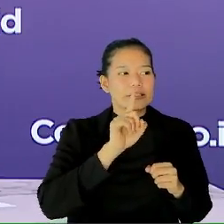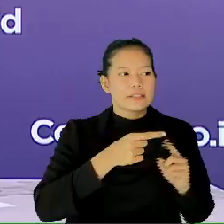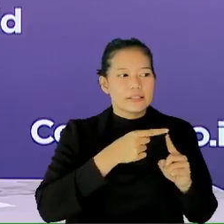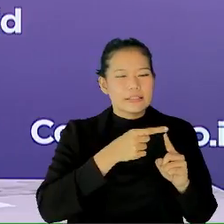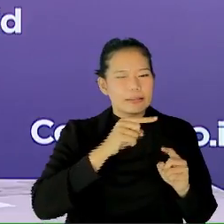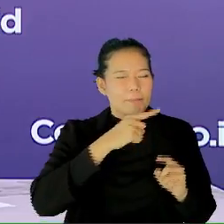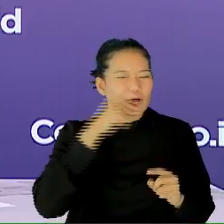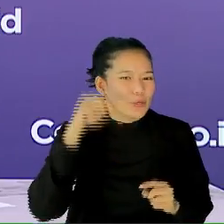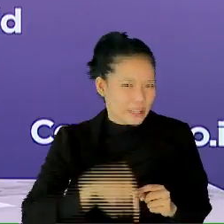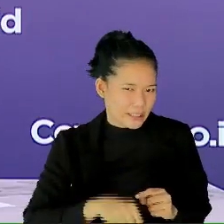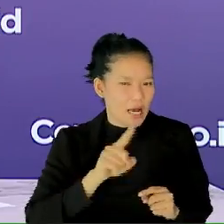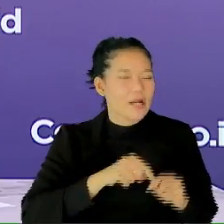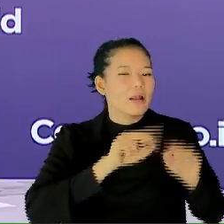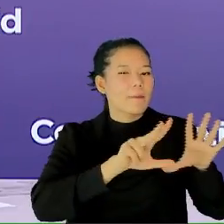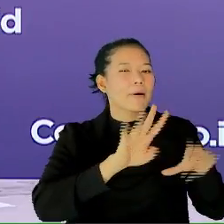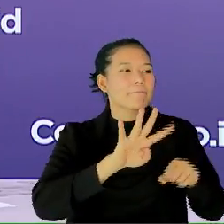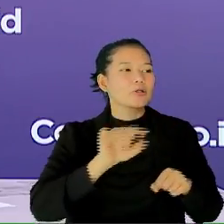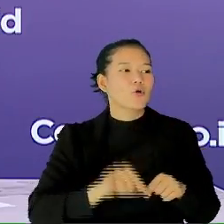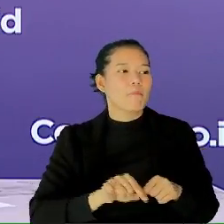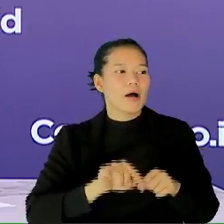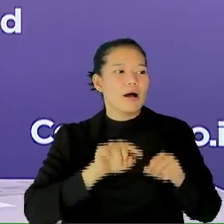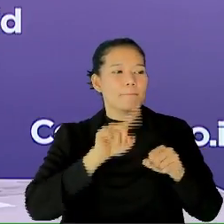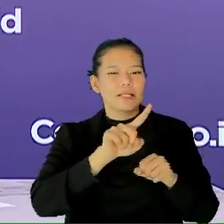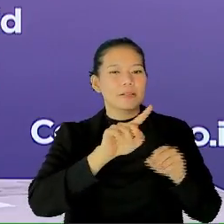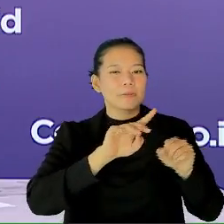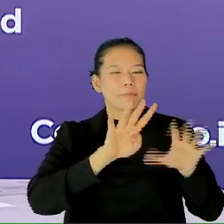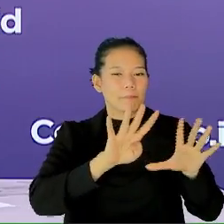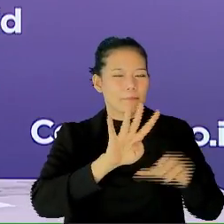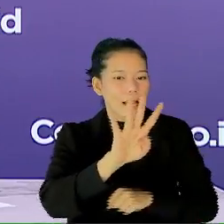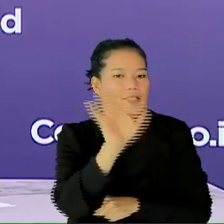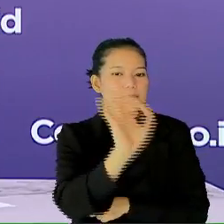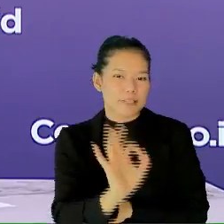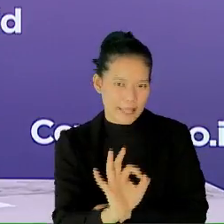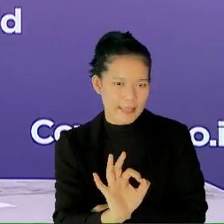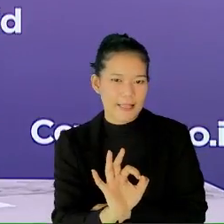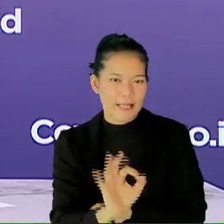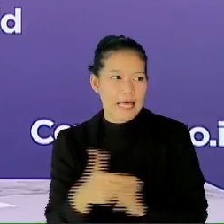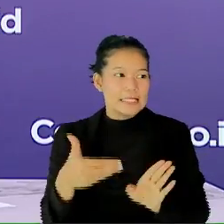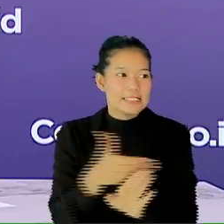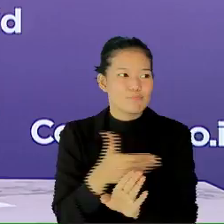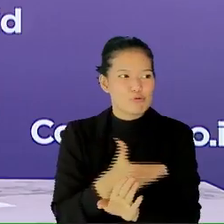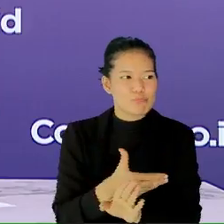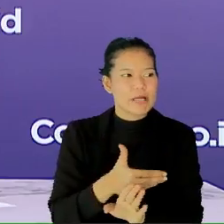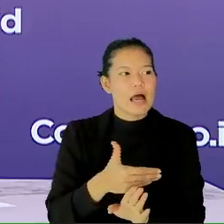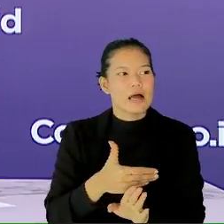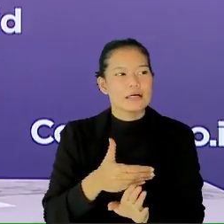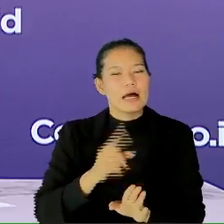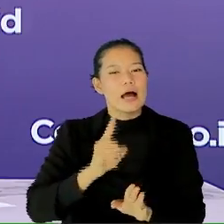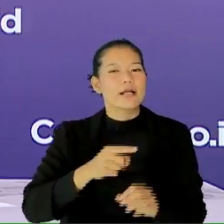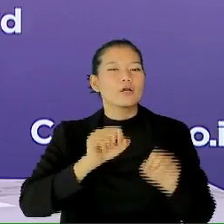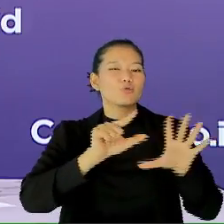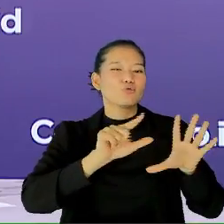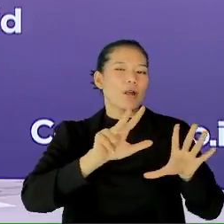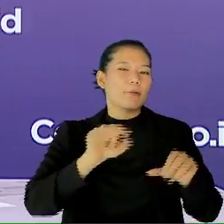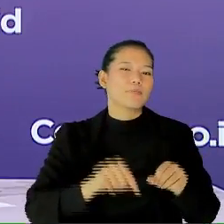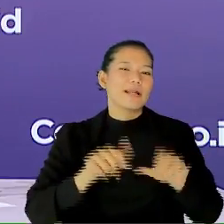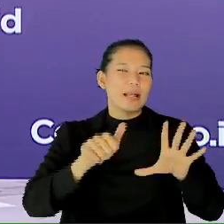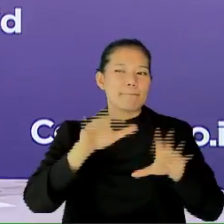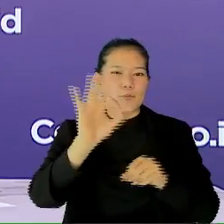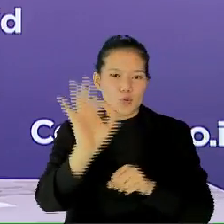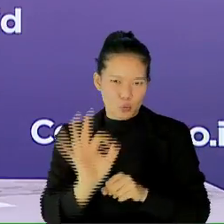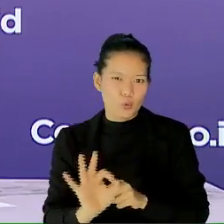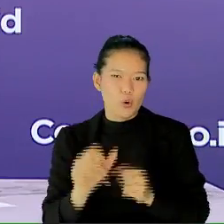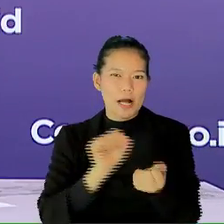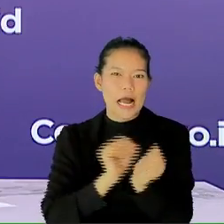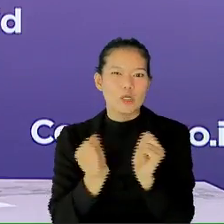84.14% this week and 78.6% previously. At the time of the spike in